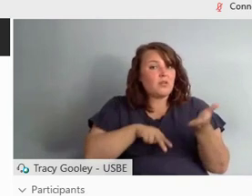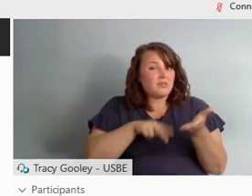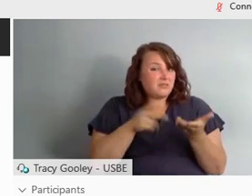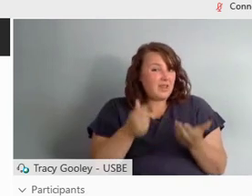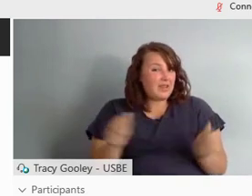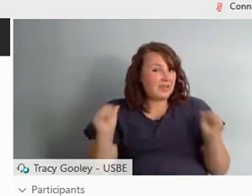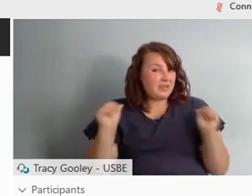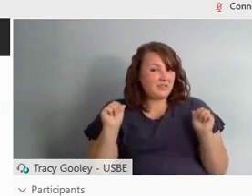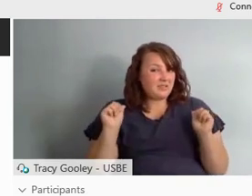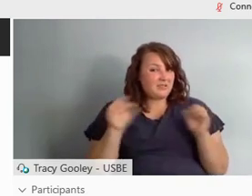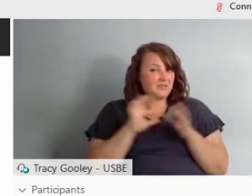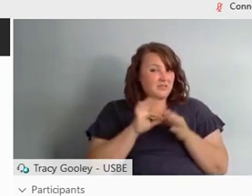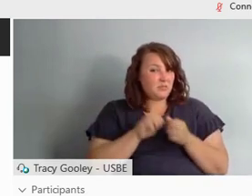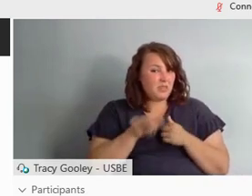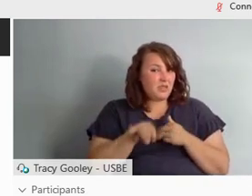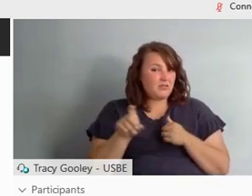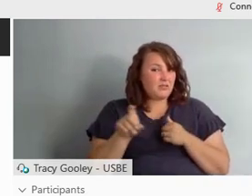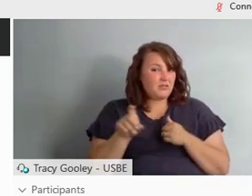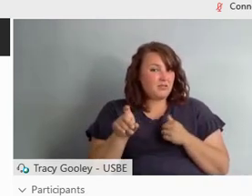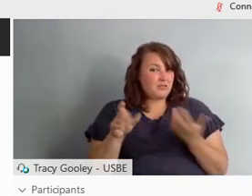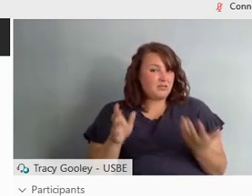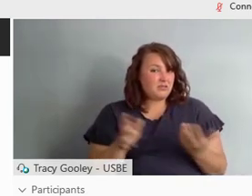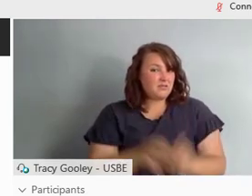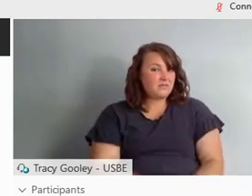scoring literacy?